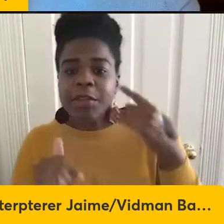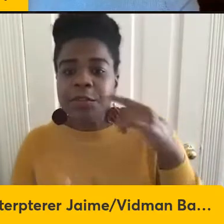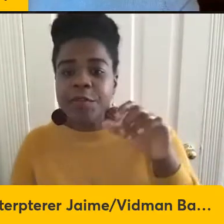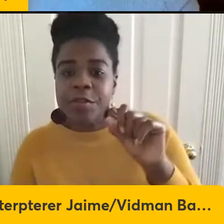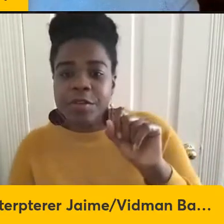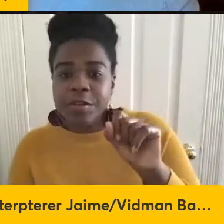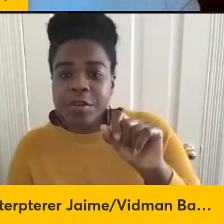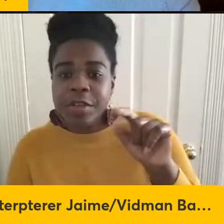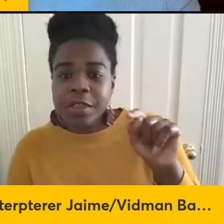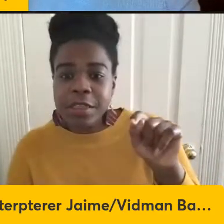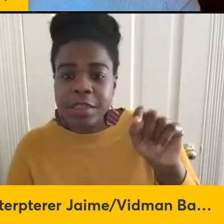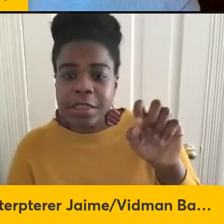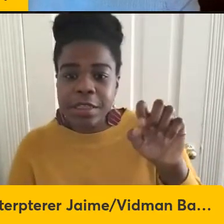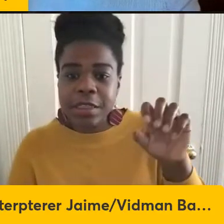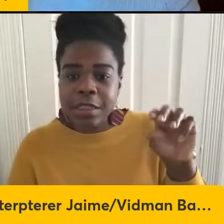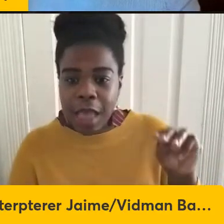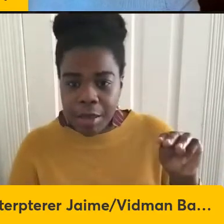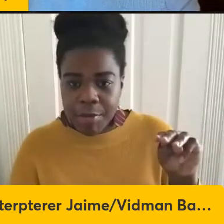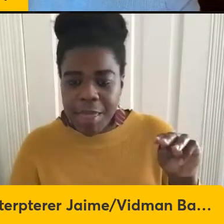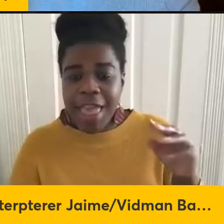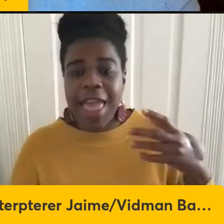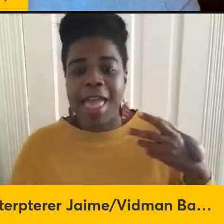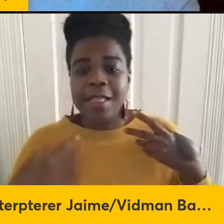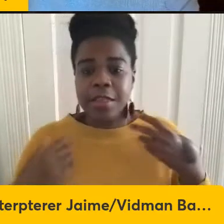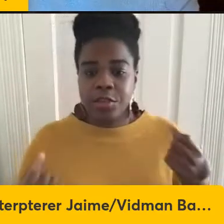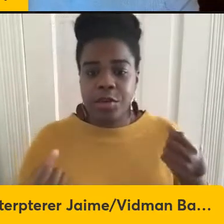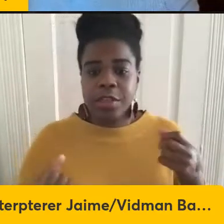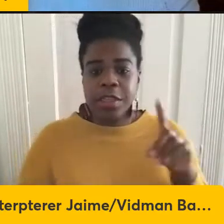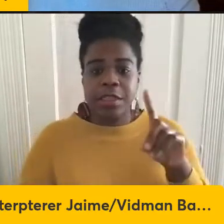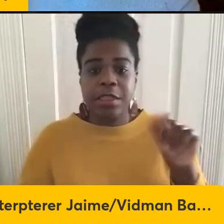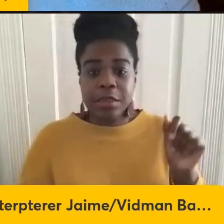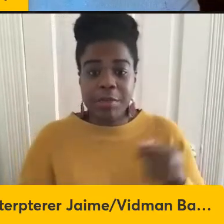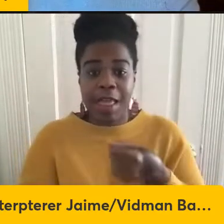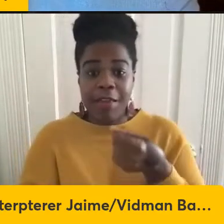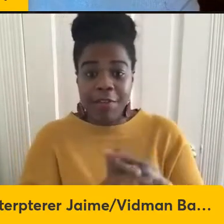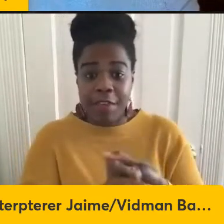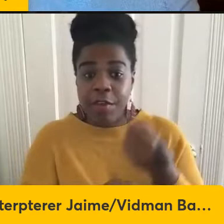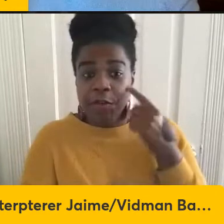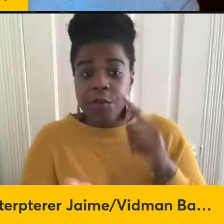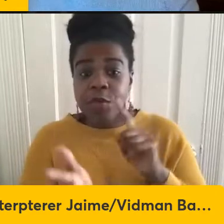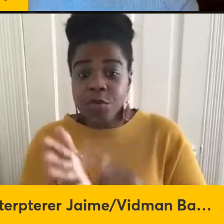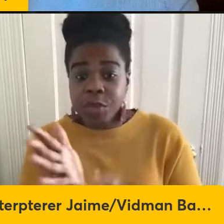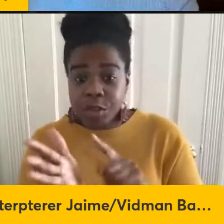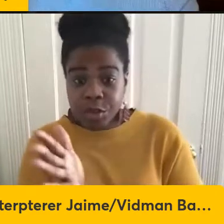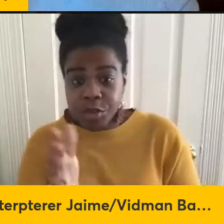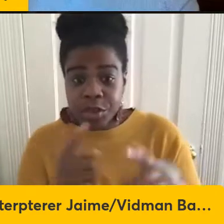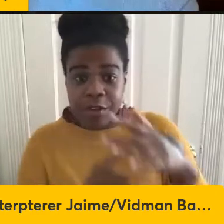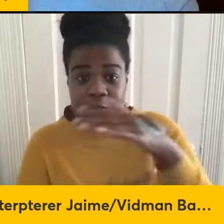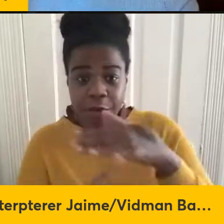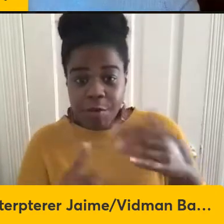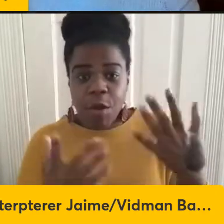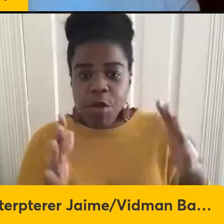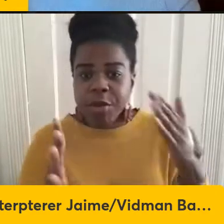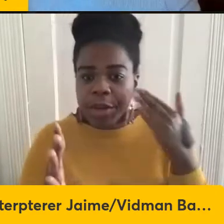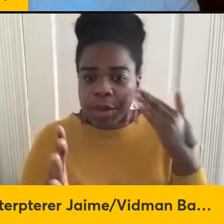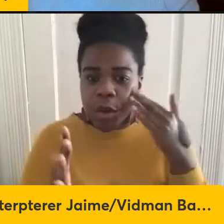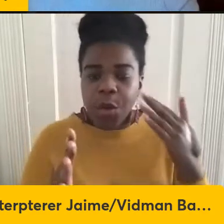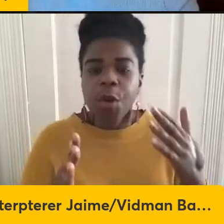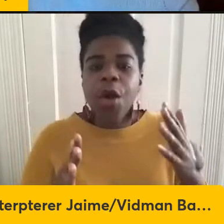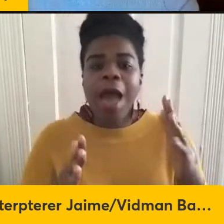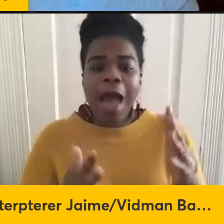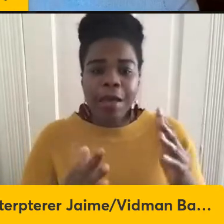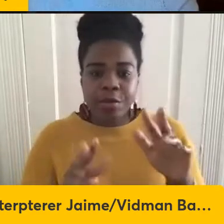realizing the strengths that a disability advocate brings into research environments, like already knowing how to disseminate